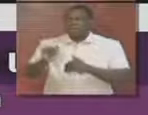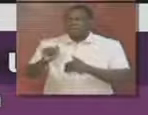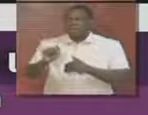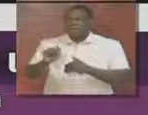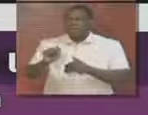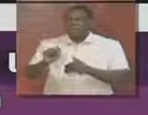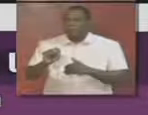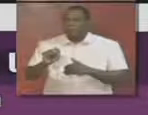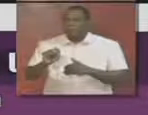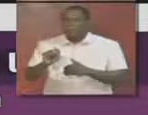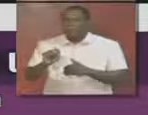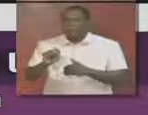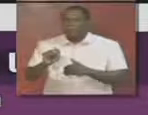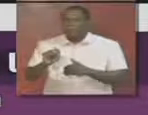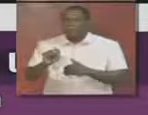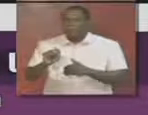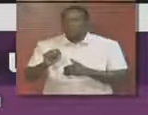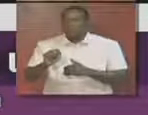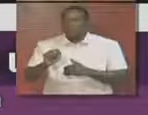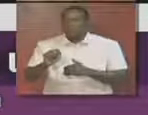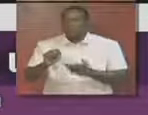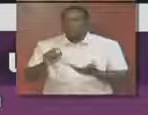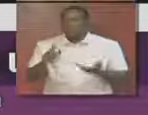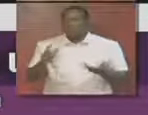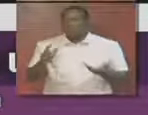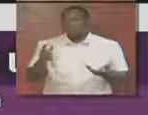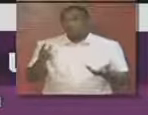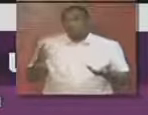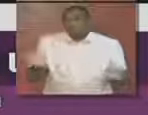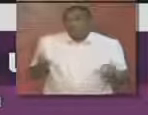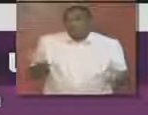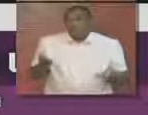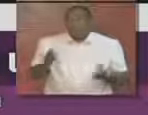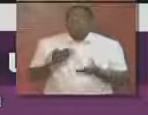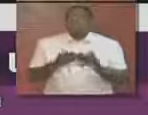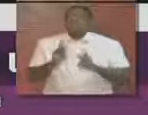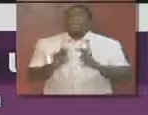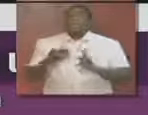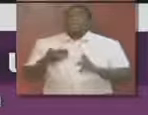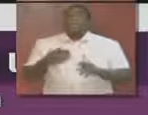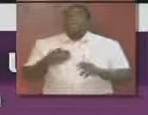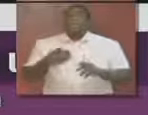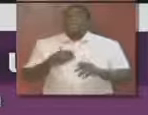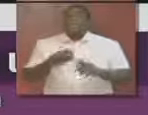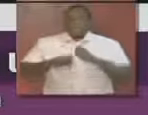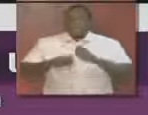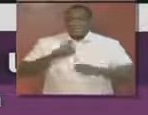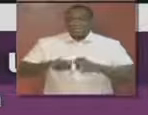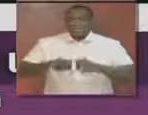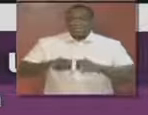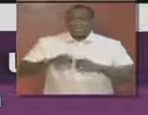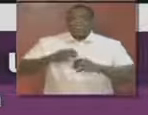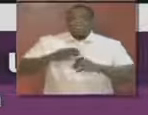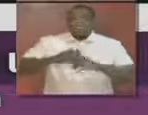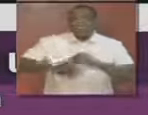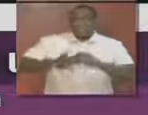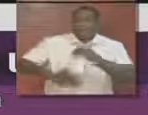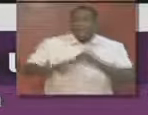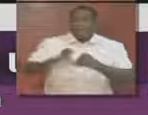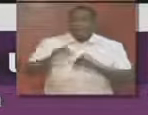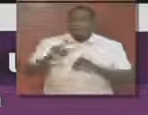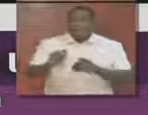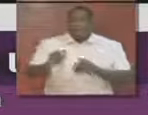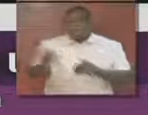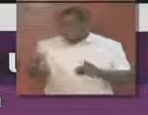clots? Would you encourage them to get vaccinated as well? And with those who have already been vaccinated, have